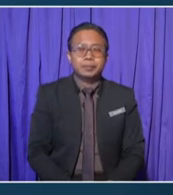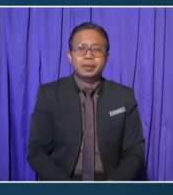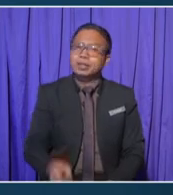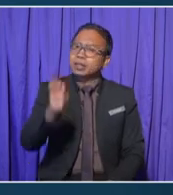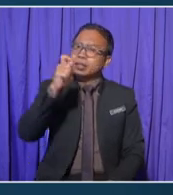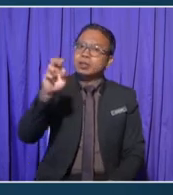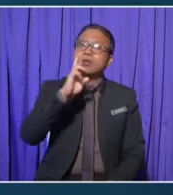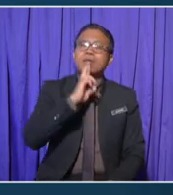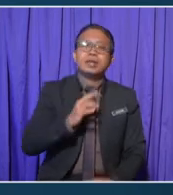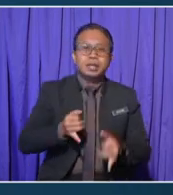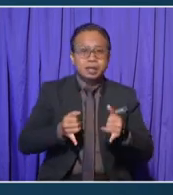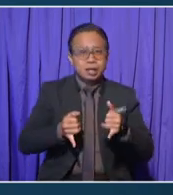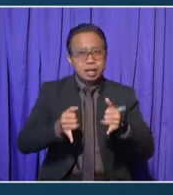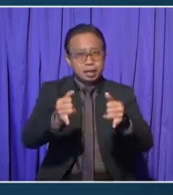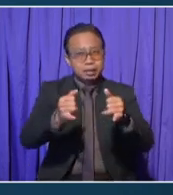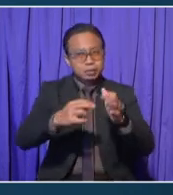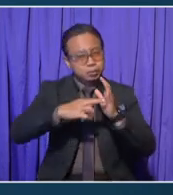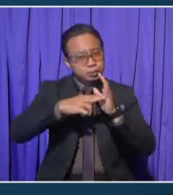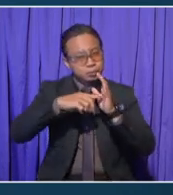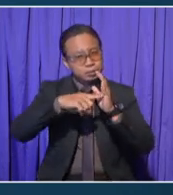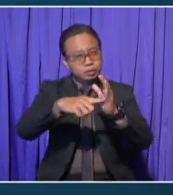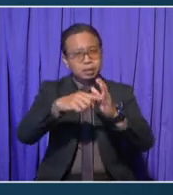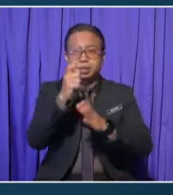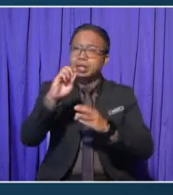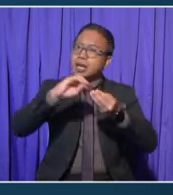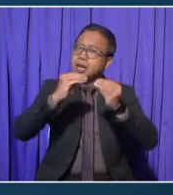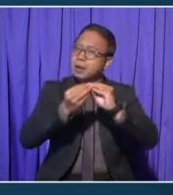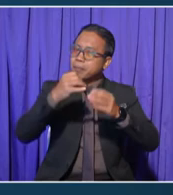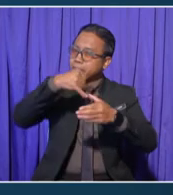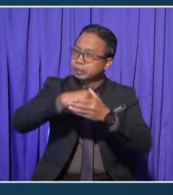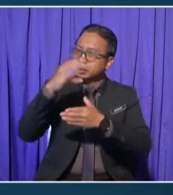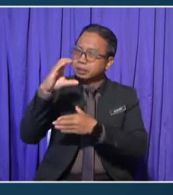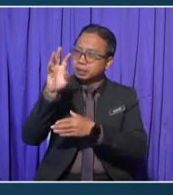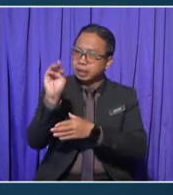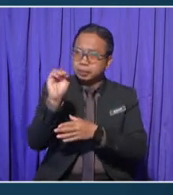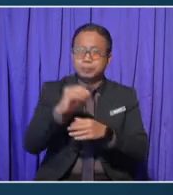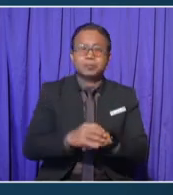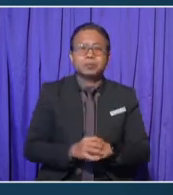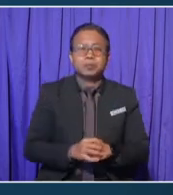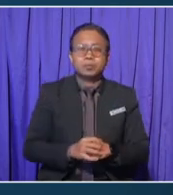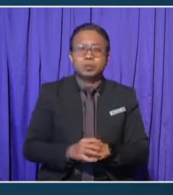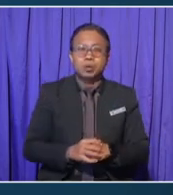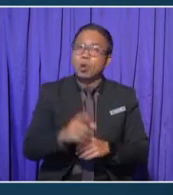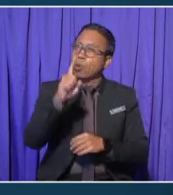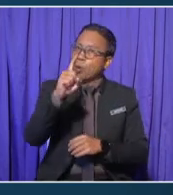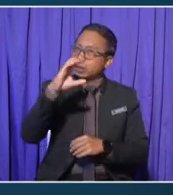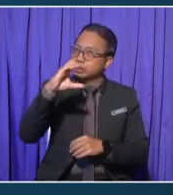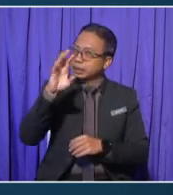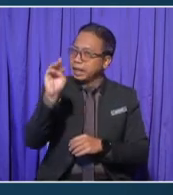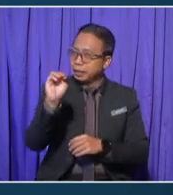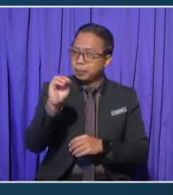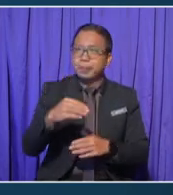The red lines represent the number in centimeter. 1